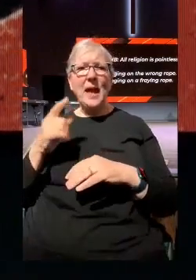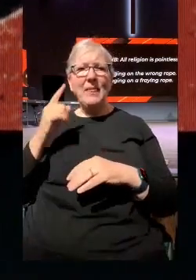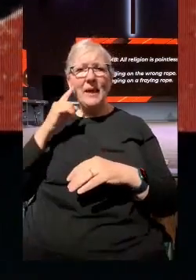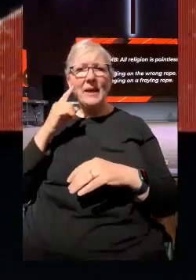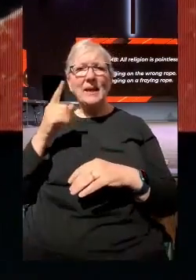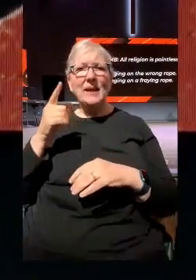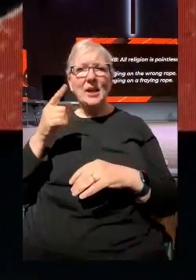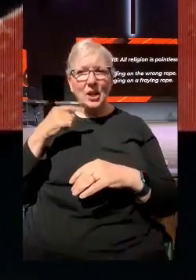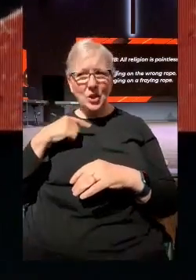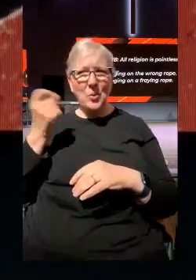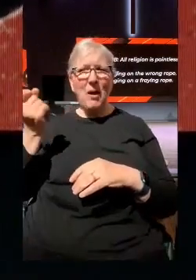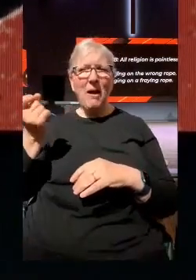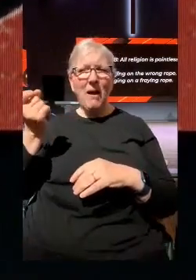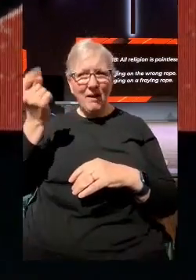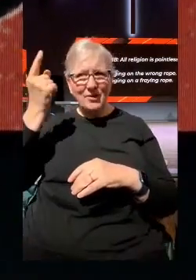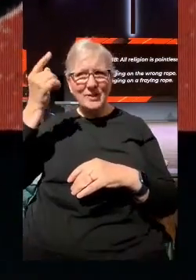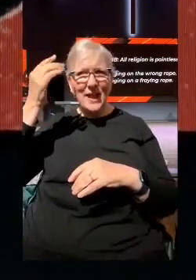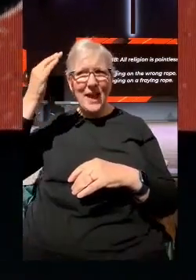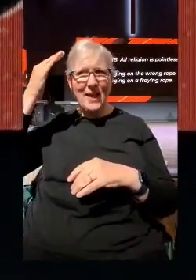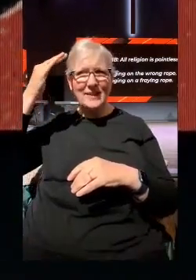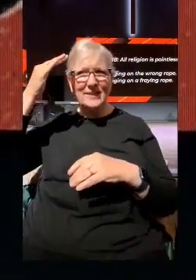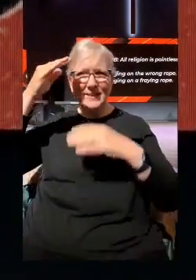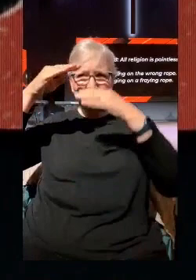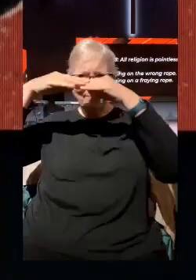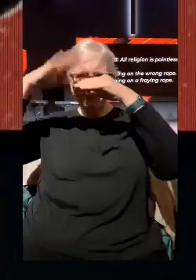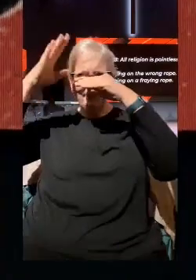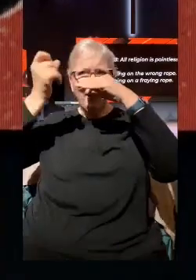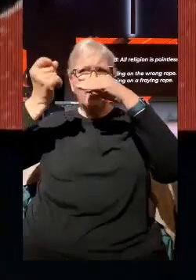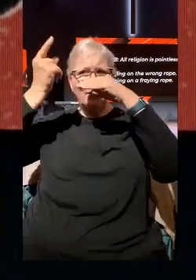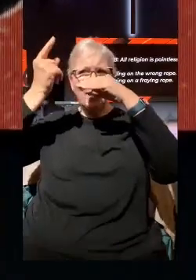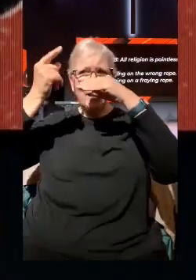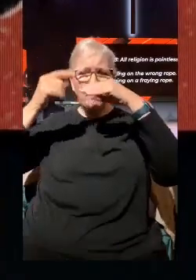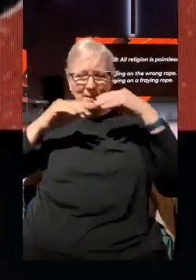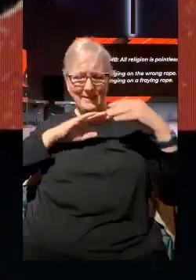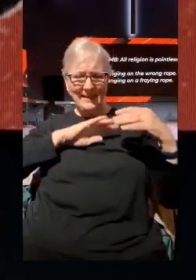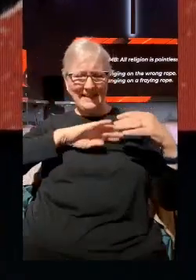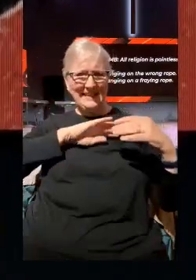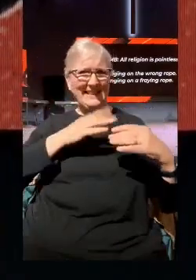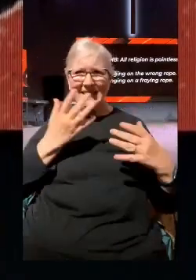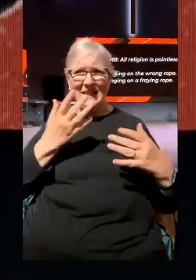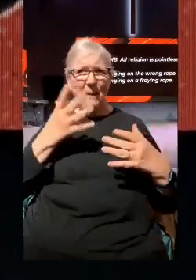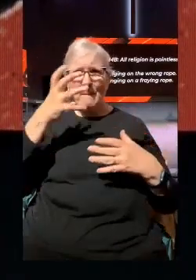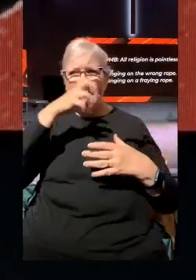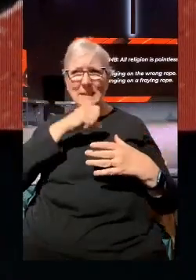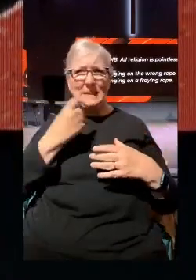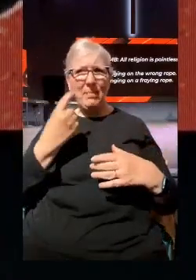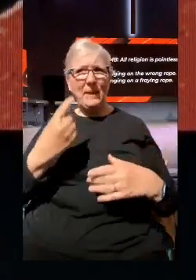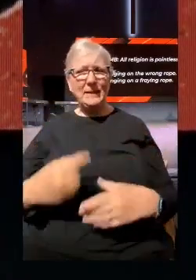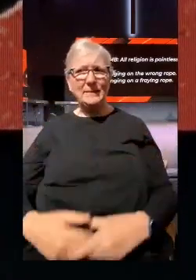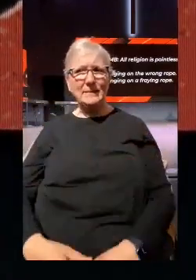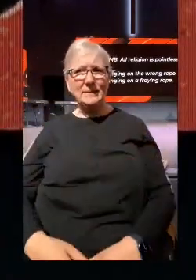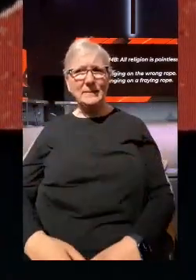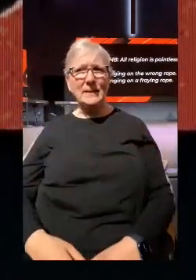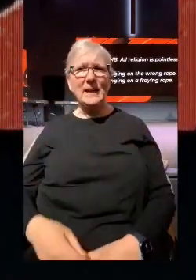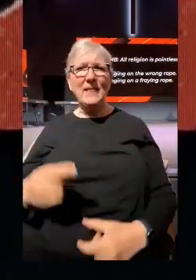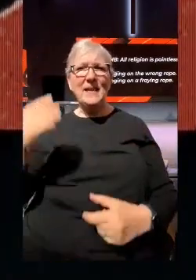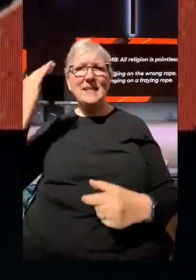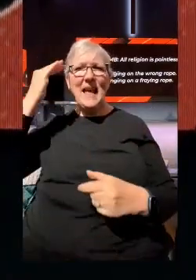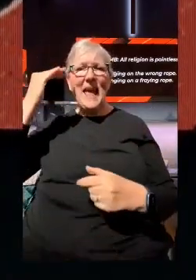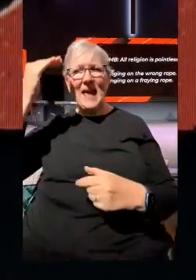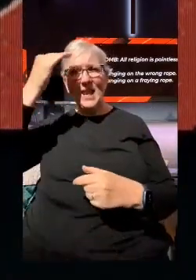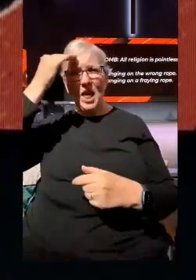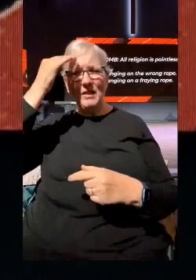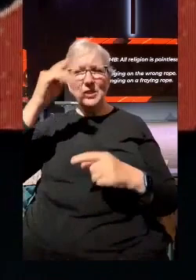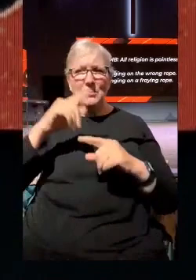up here, but you don't yet get it down here. This is head knowledge for you, but not